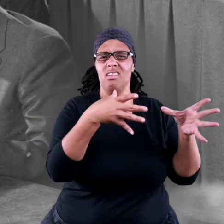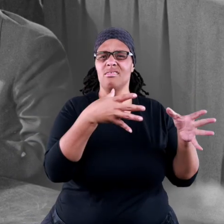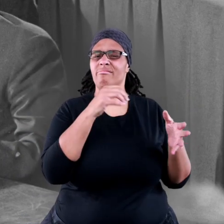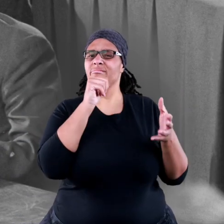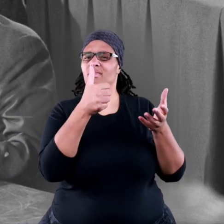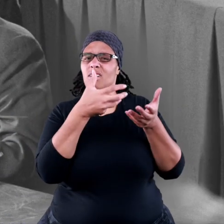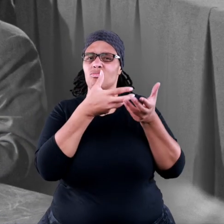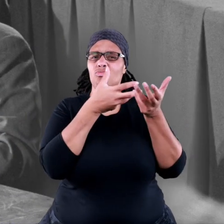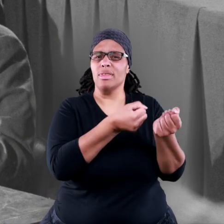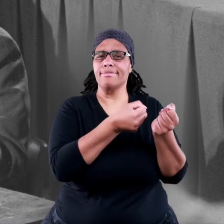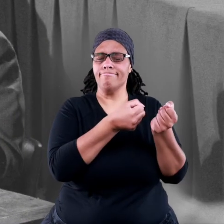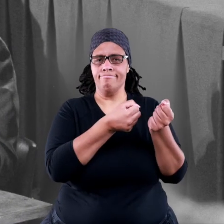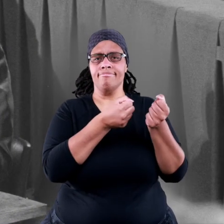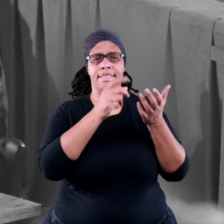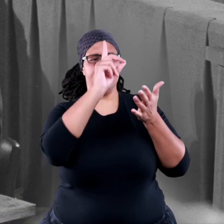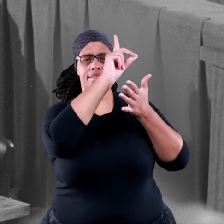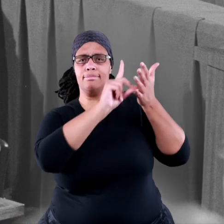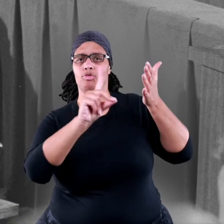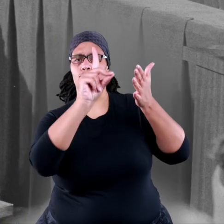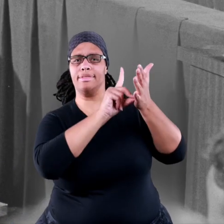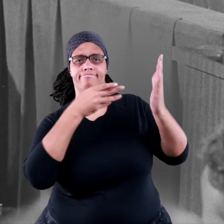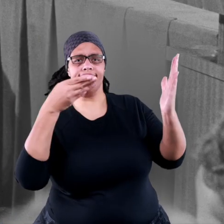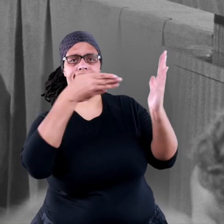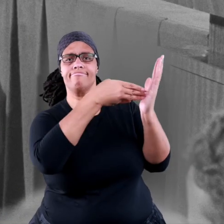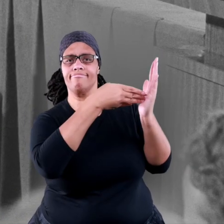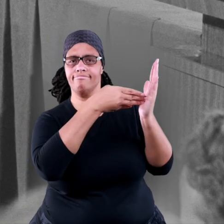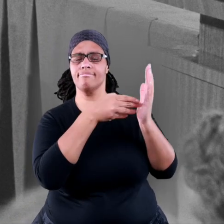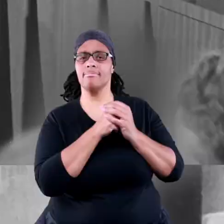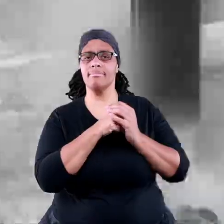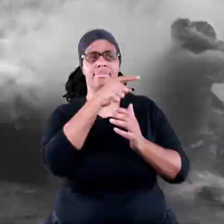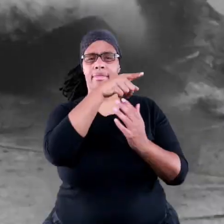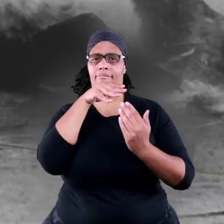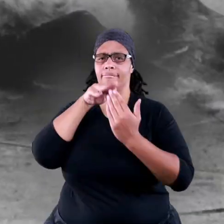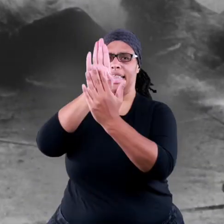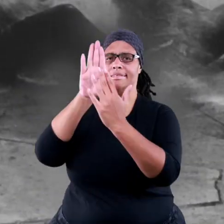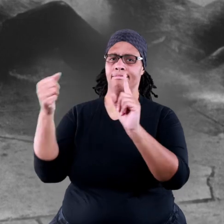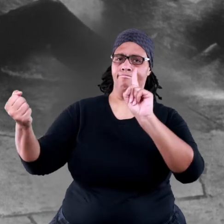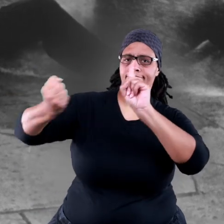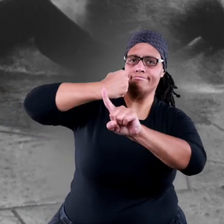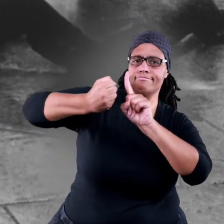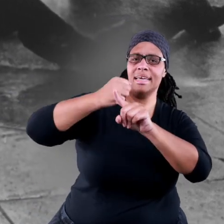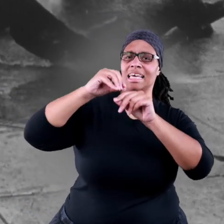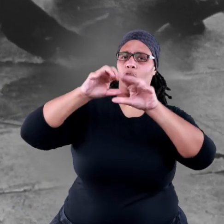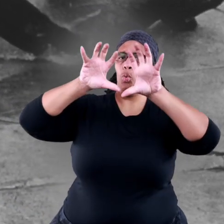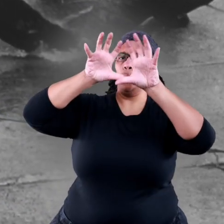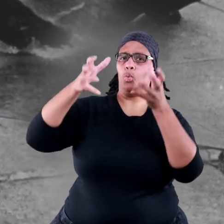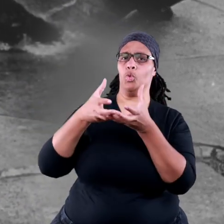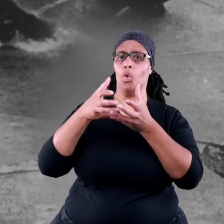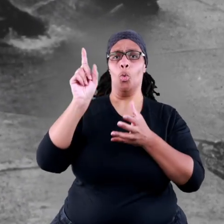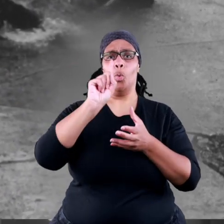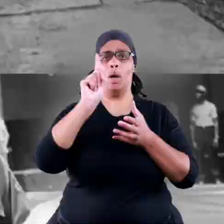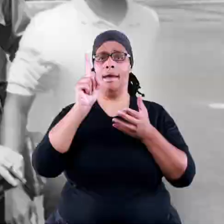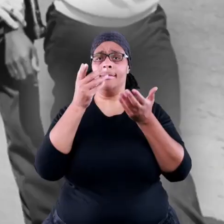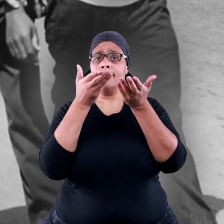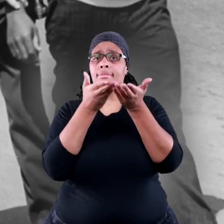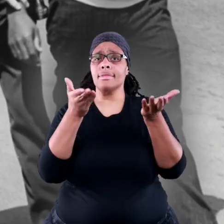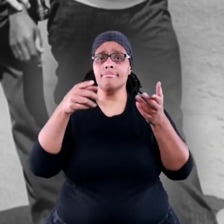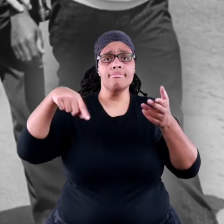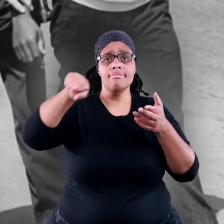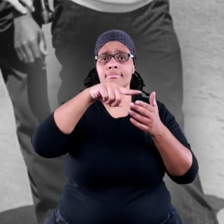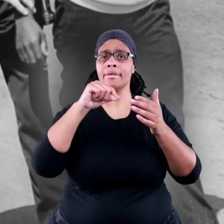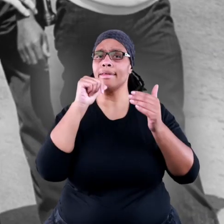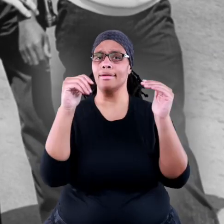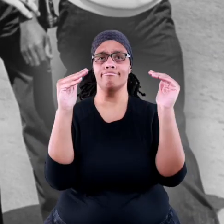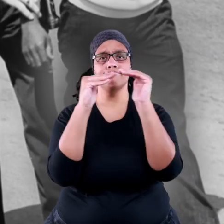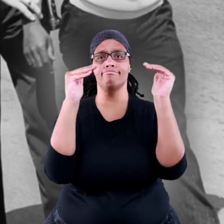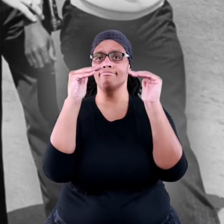They were hated, distrusted, and discriminated against. They faced violence in a world where things were